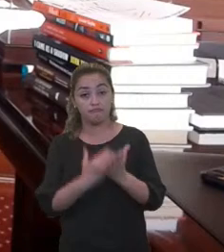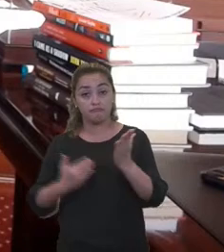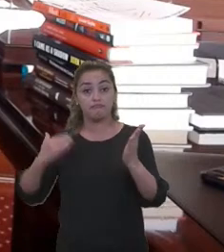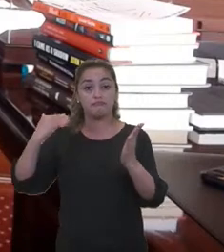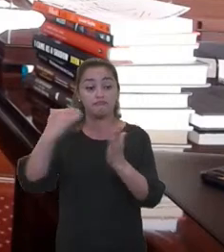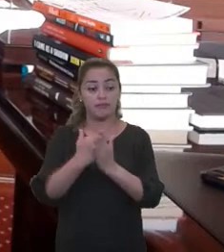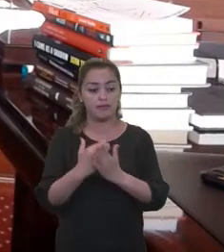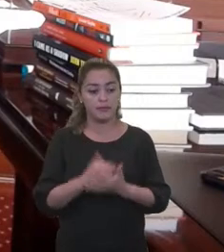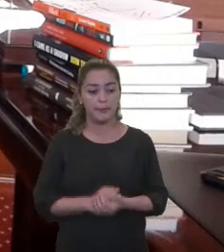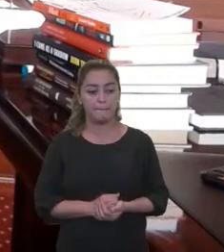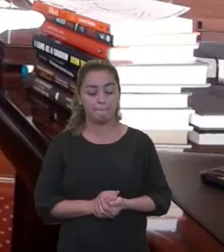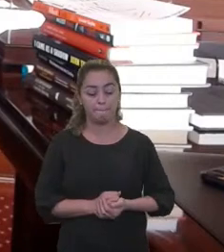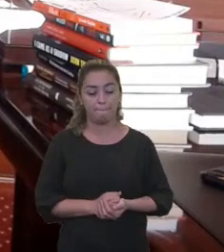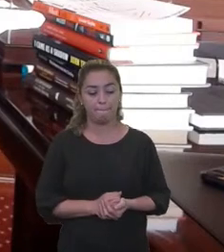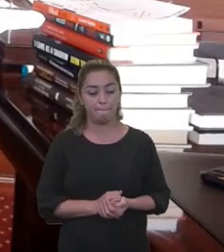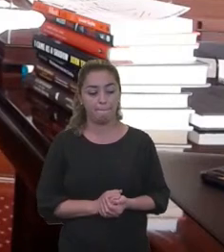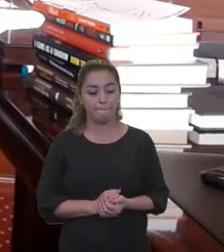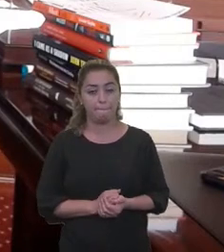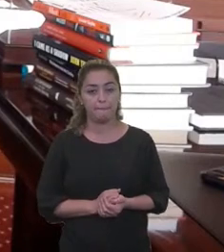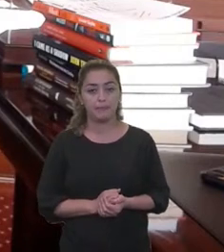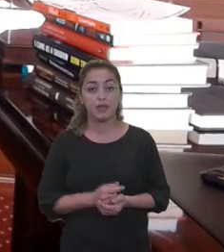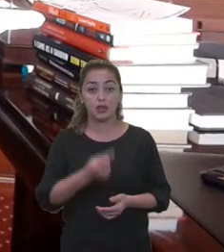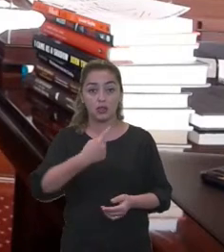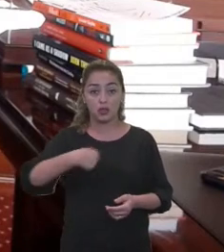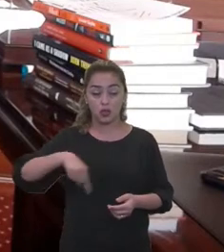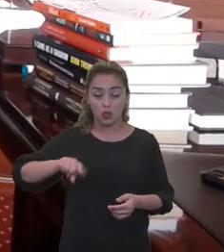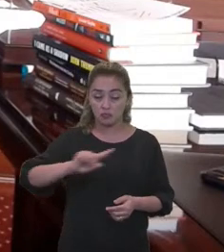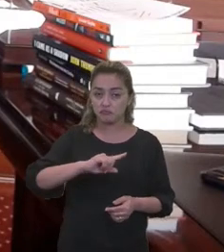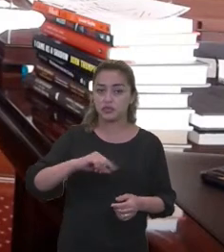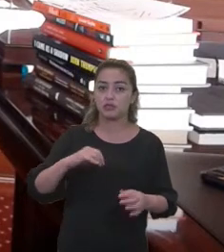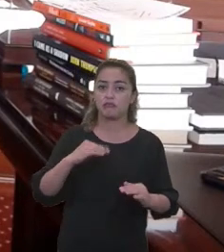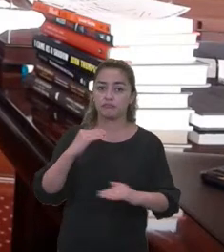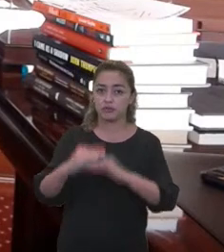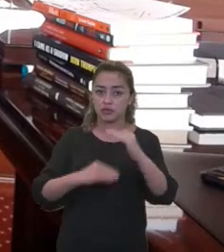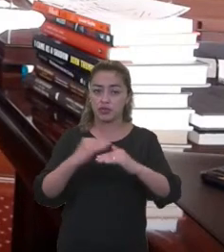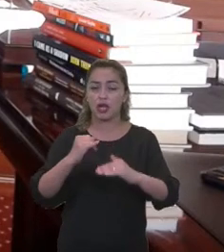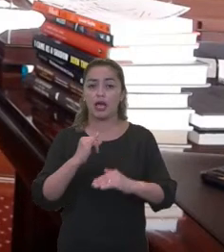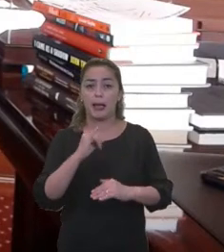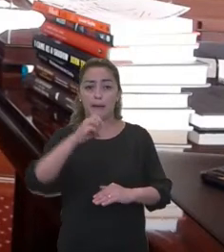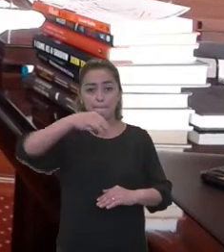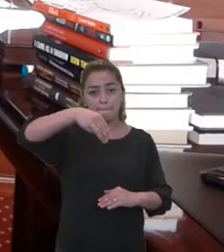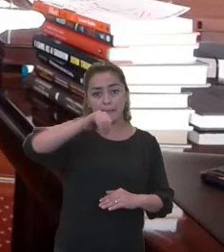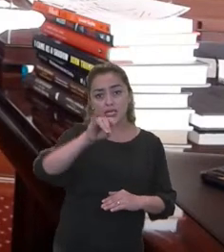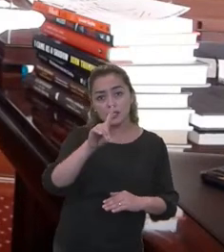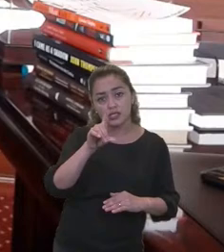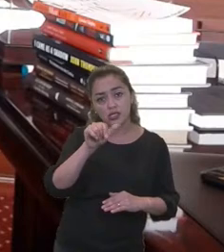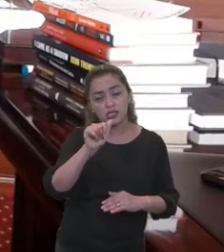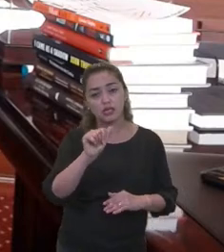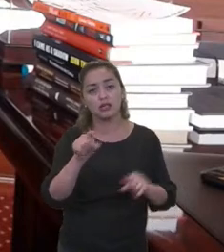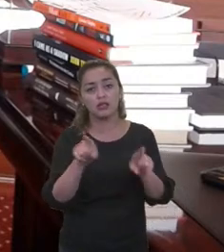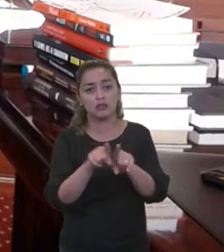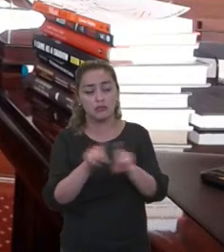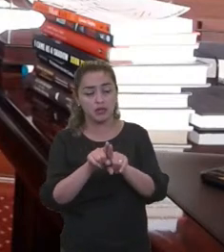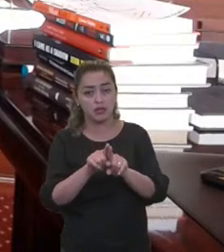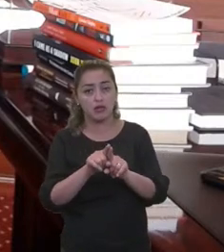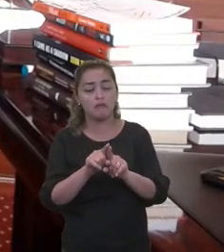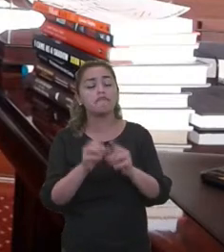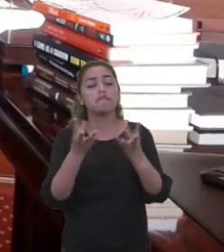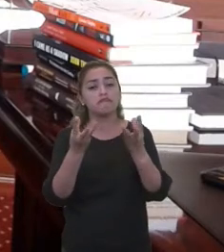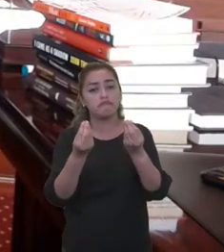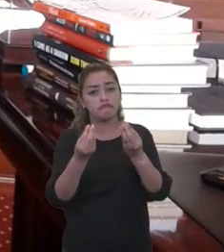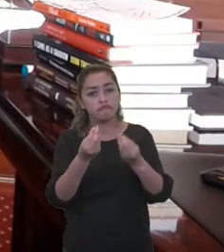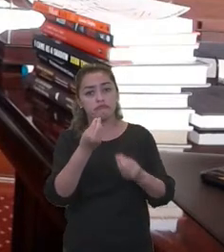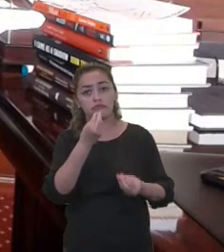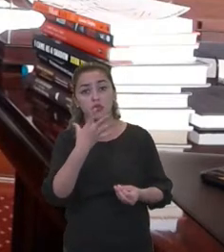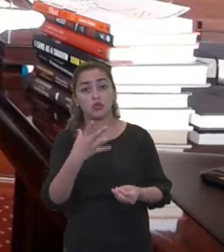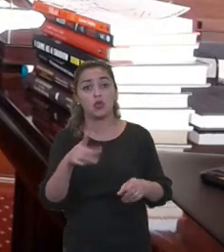entertainment industry. And that is a great milestone for our team to have accomplished in a short amount of time. But we did that by turning around the